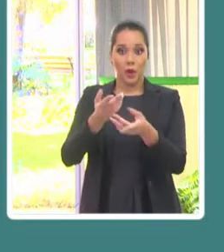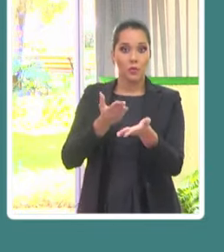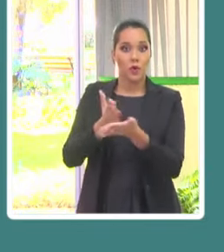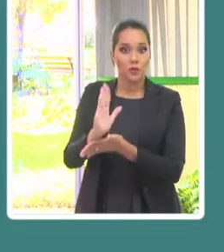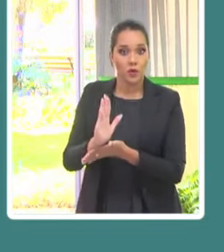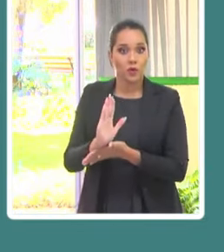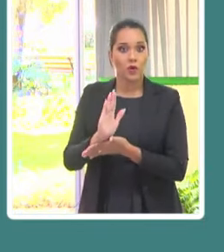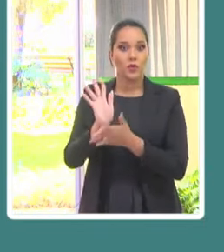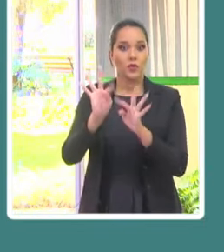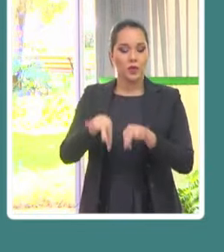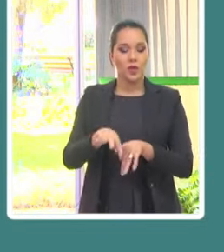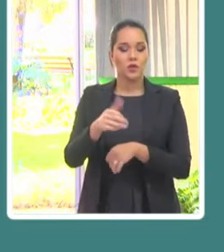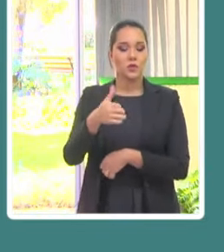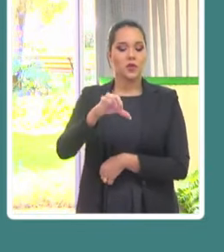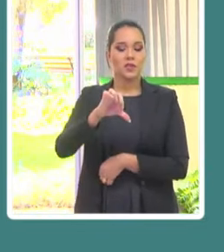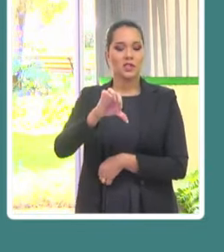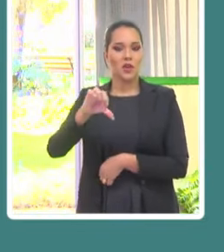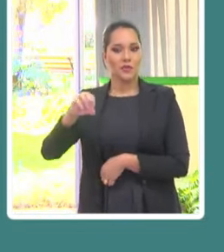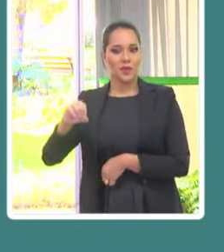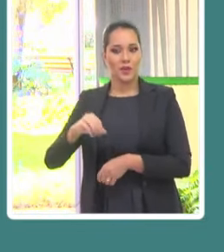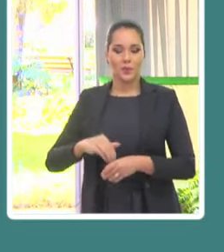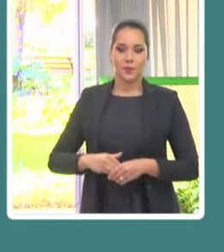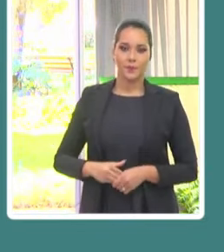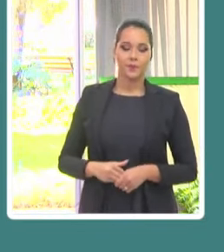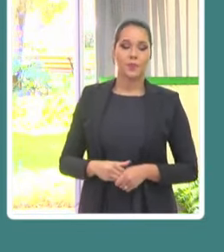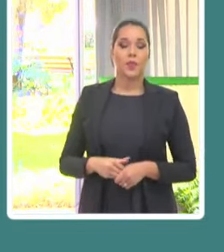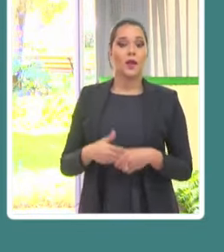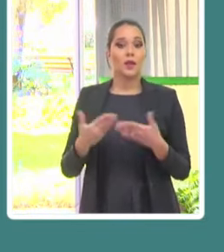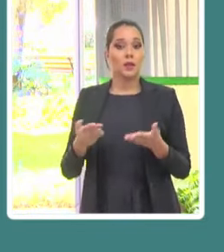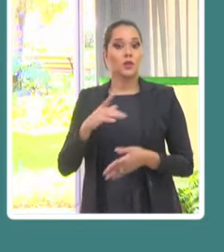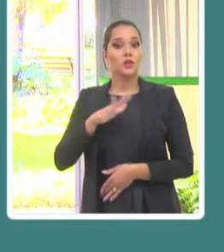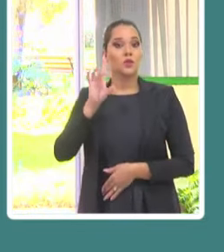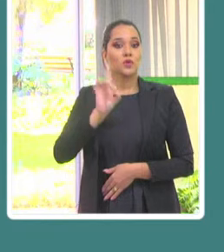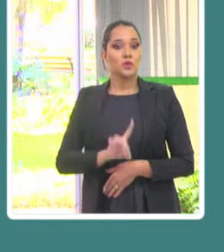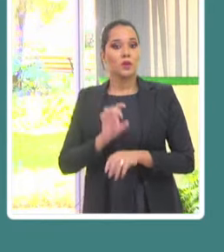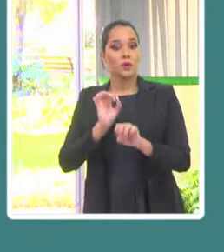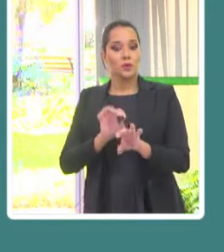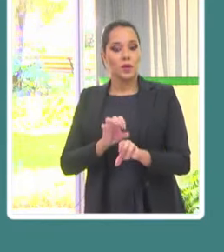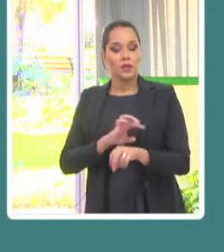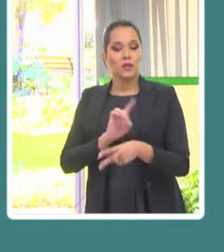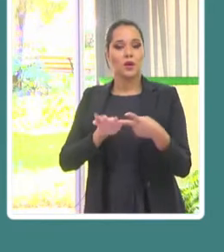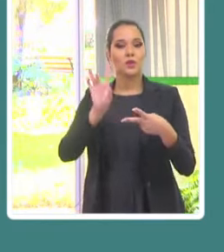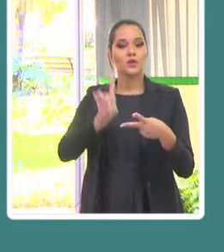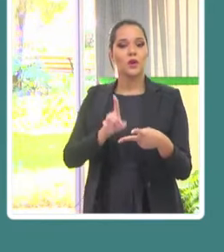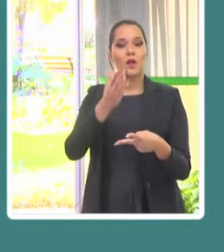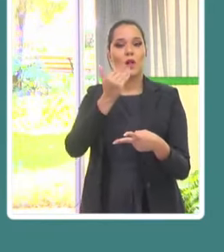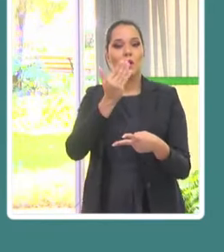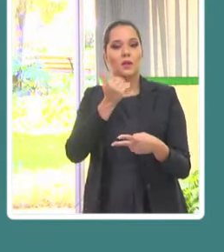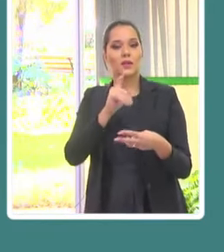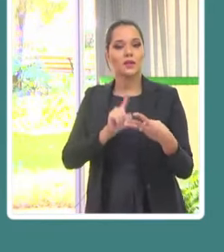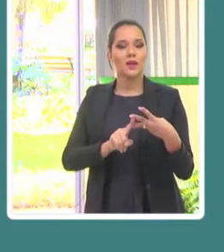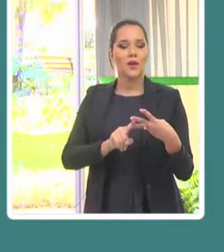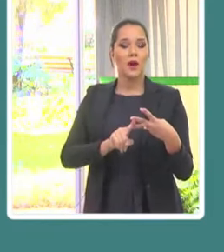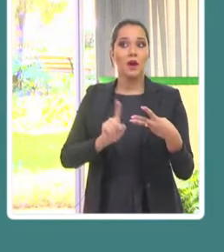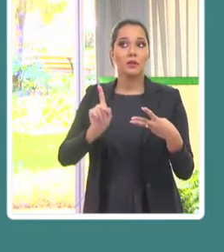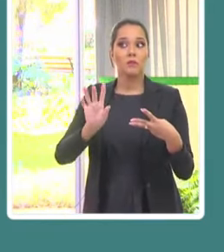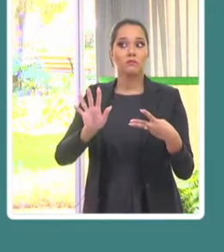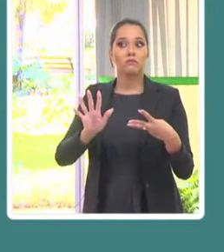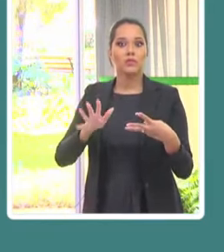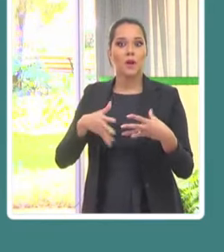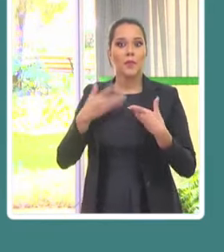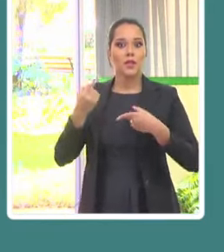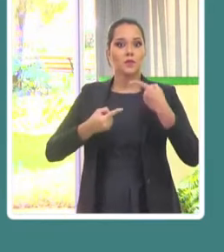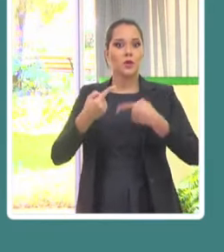90s. Then we had a right to education, right to food. So suddenly the social politics